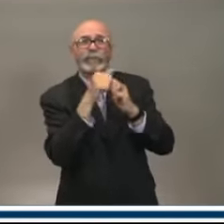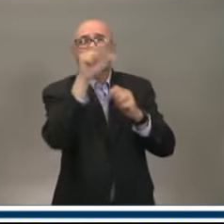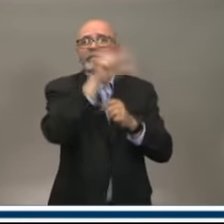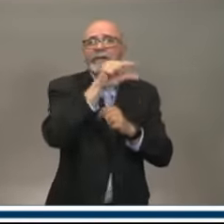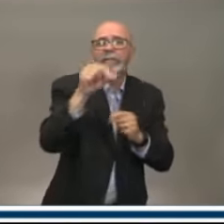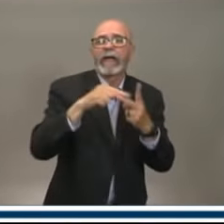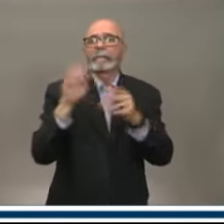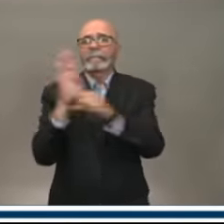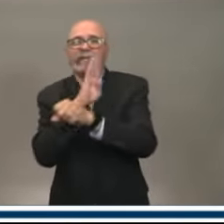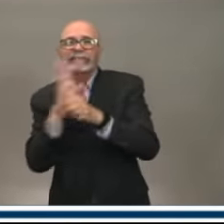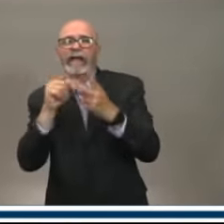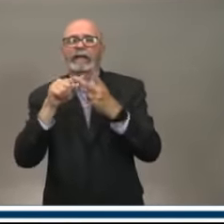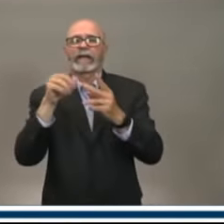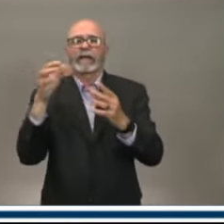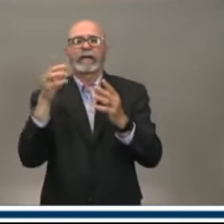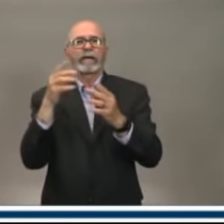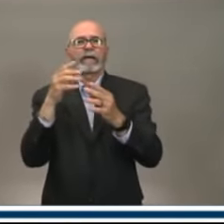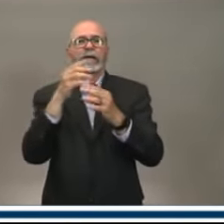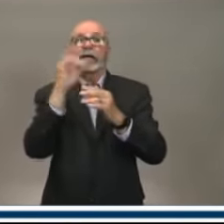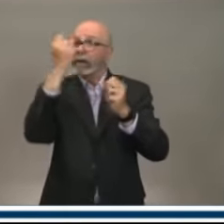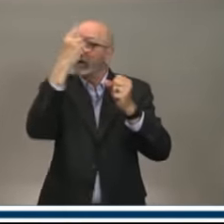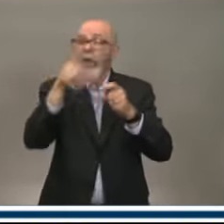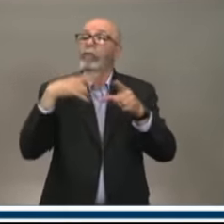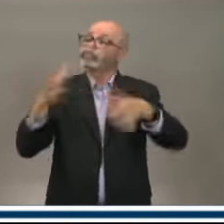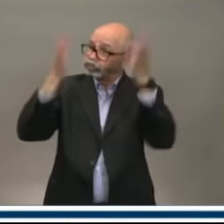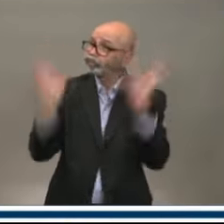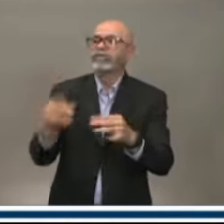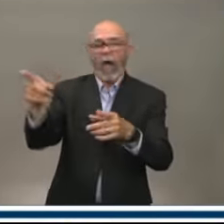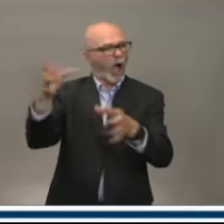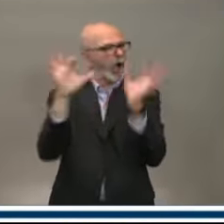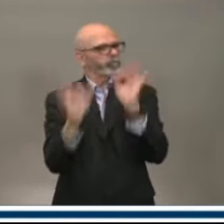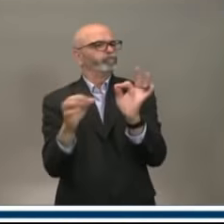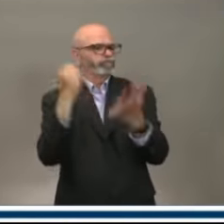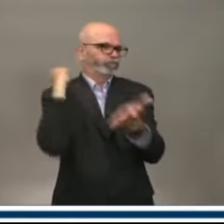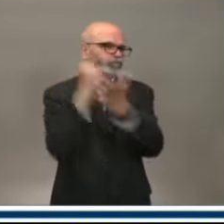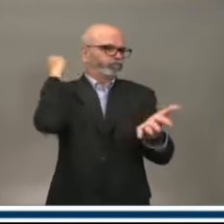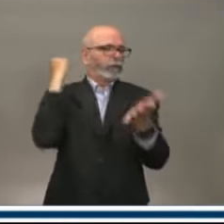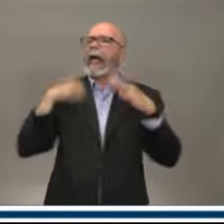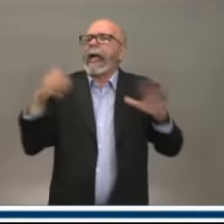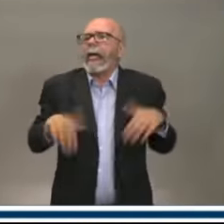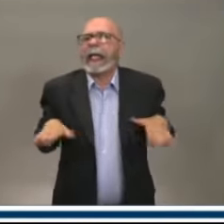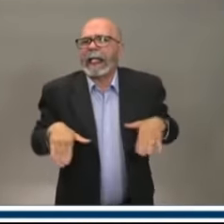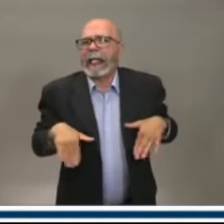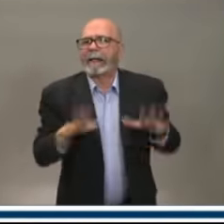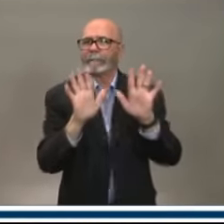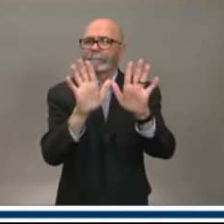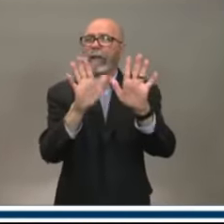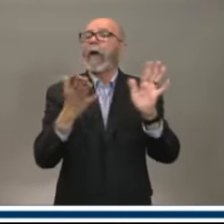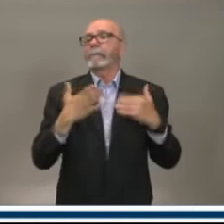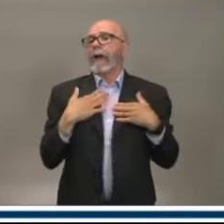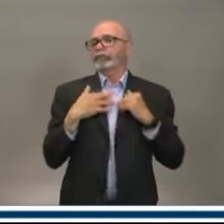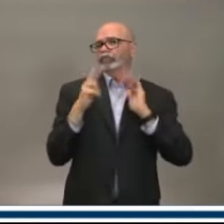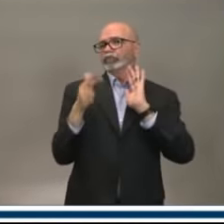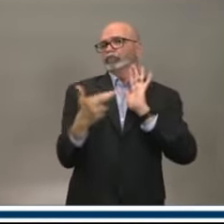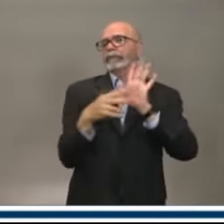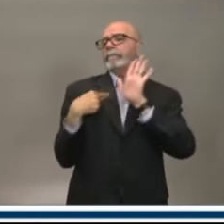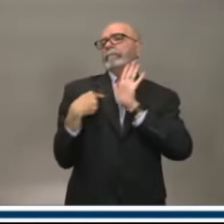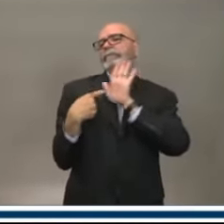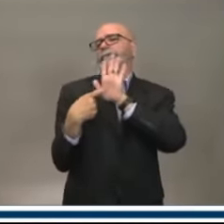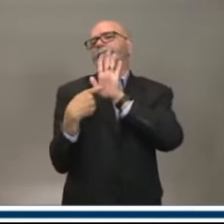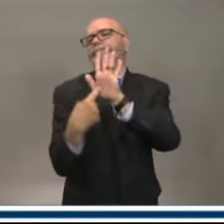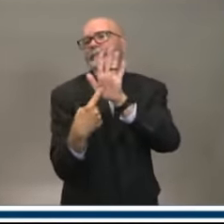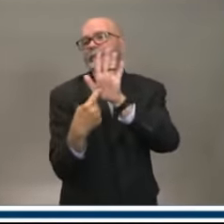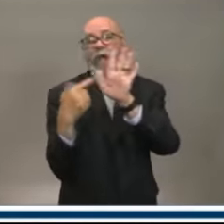that no final decisions have been made on this at all. My role as Chief Medical Officer of Health is to provide the best public